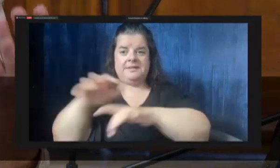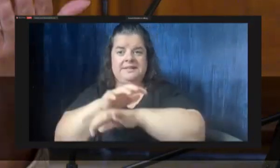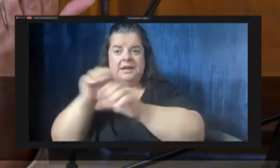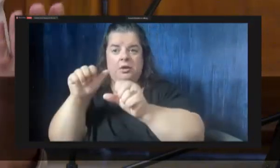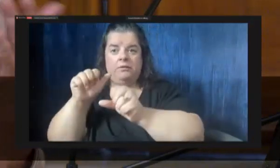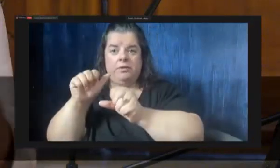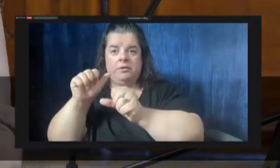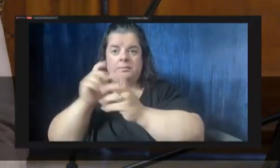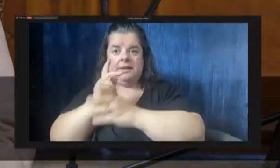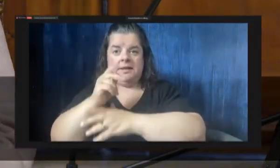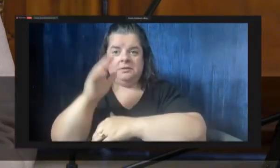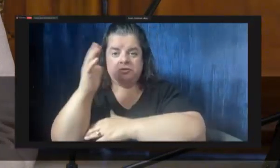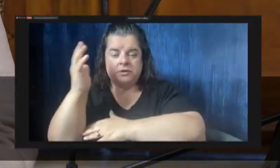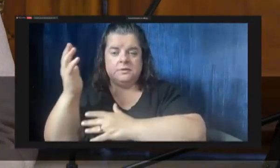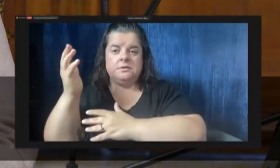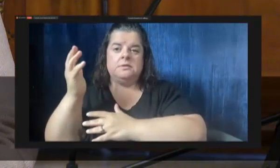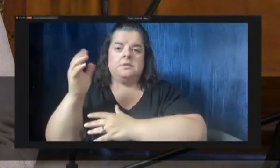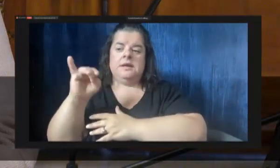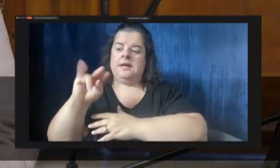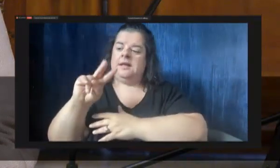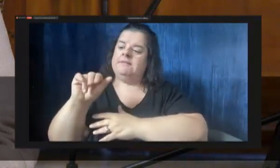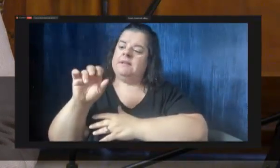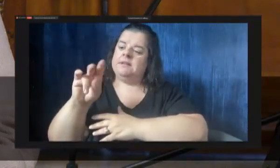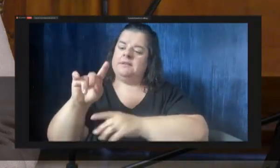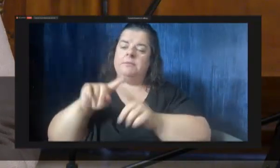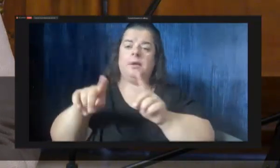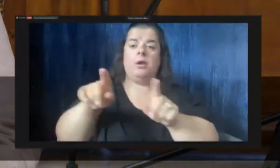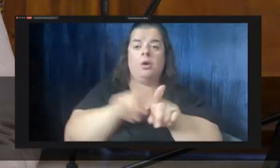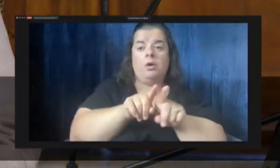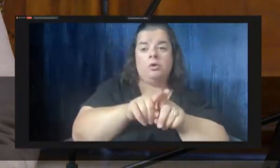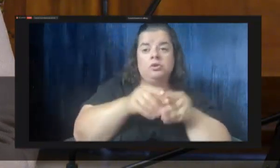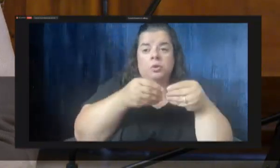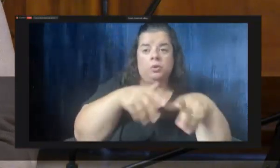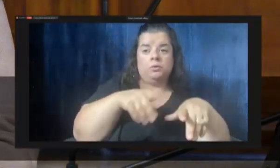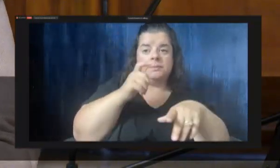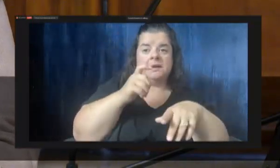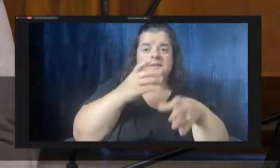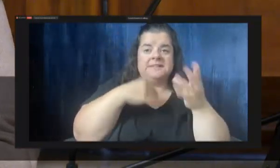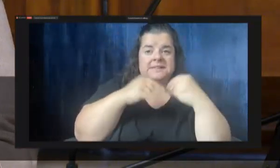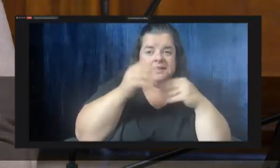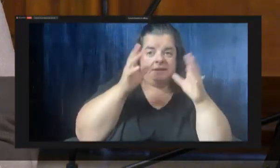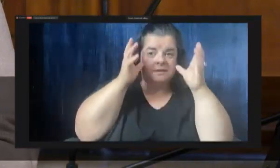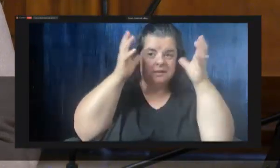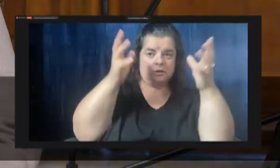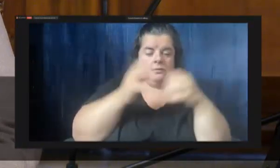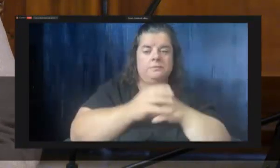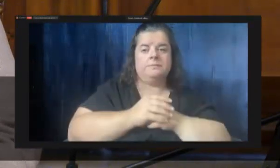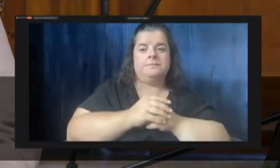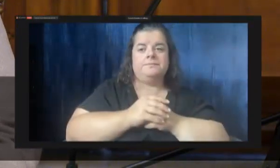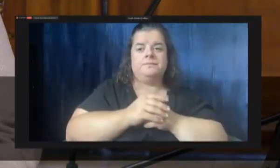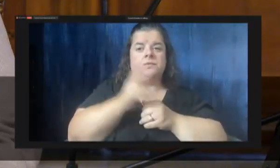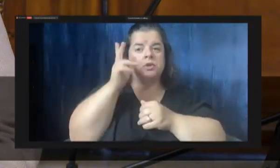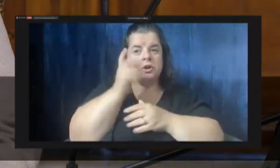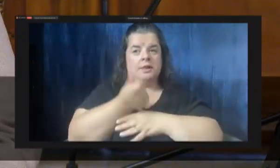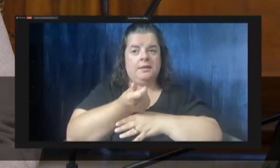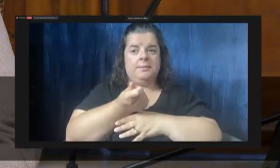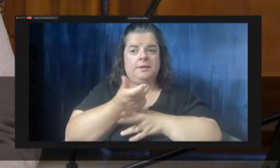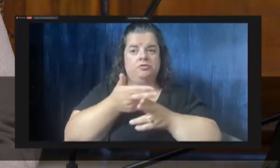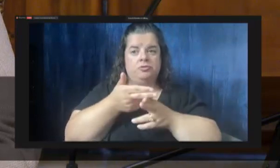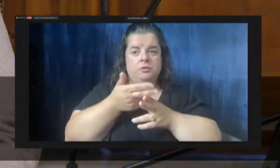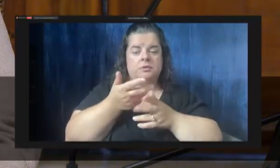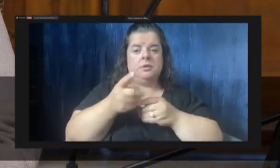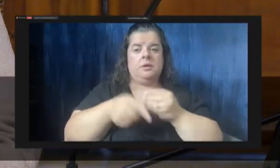also we're losing them because of the over-browsing by the deer. And then we've heard just a little hint today about